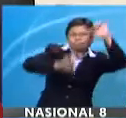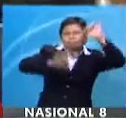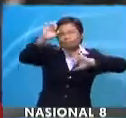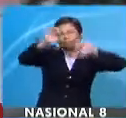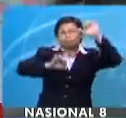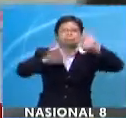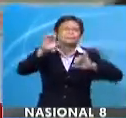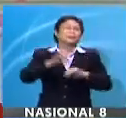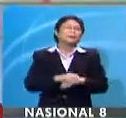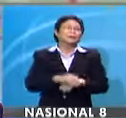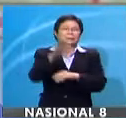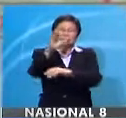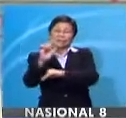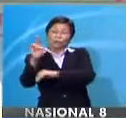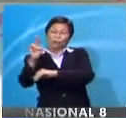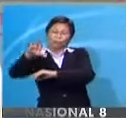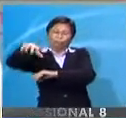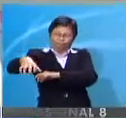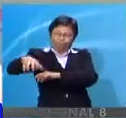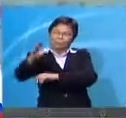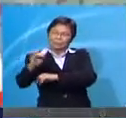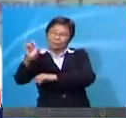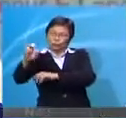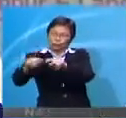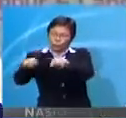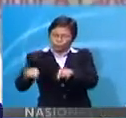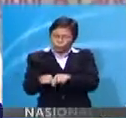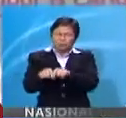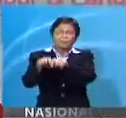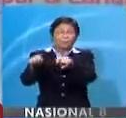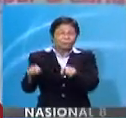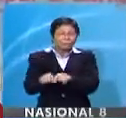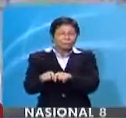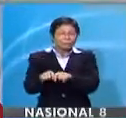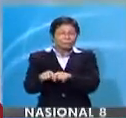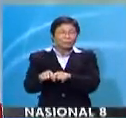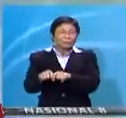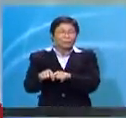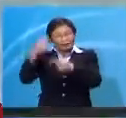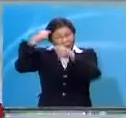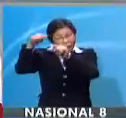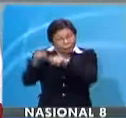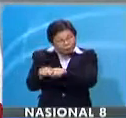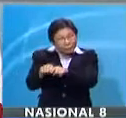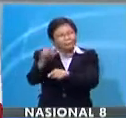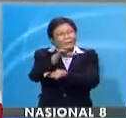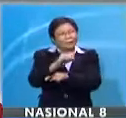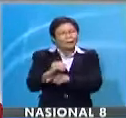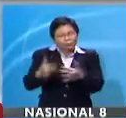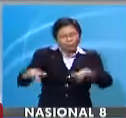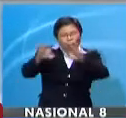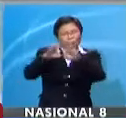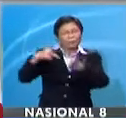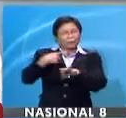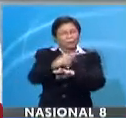forward. The EU is committed to have a region-to-region free trade agreement, but it is important that we